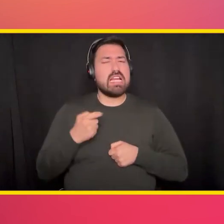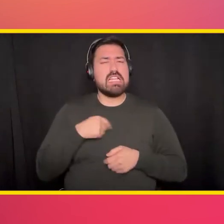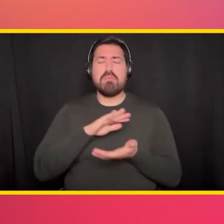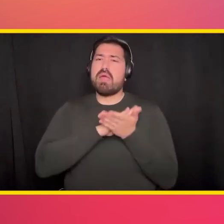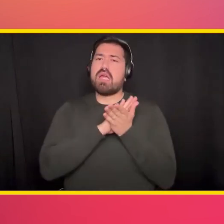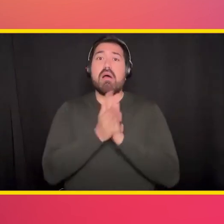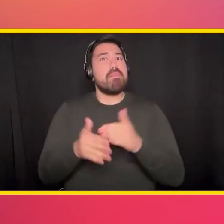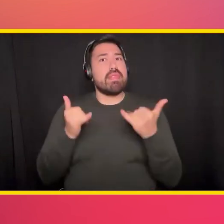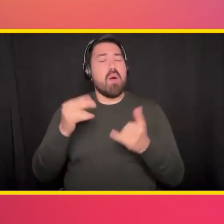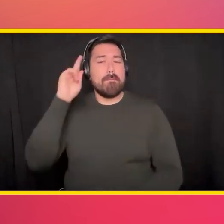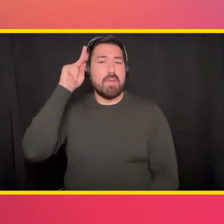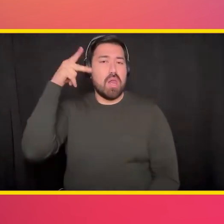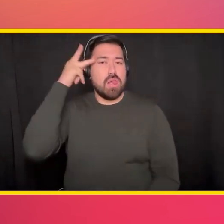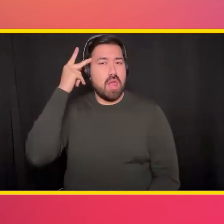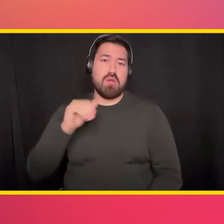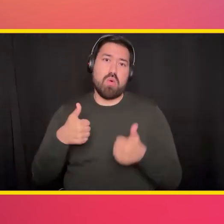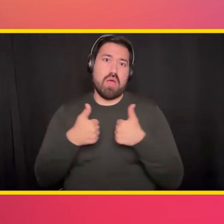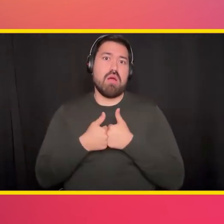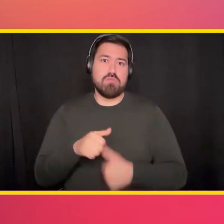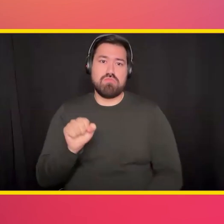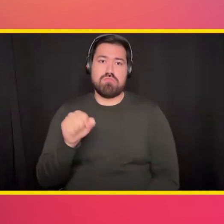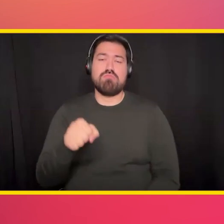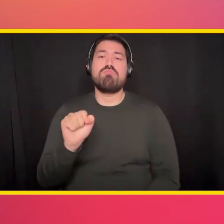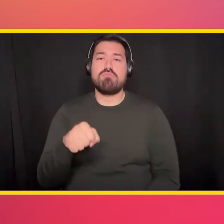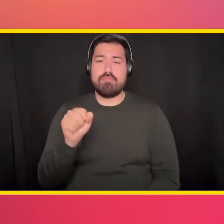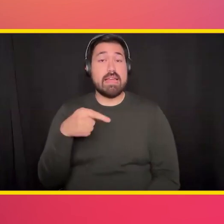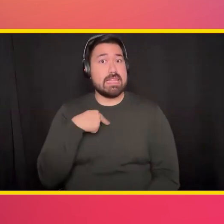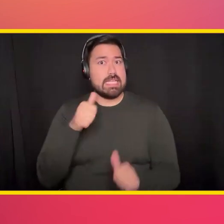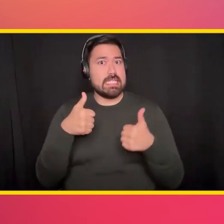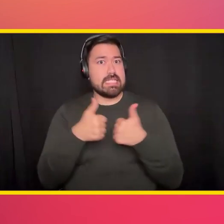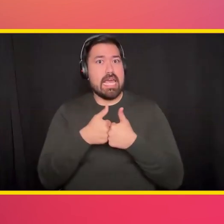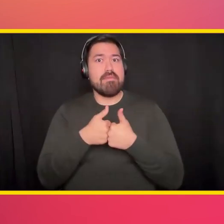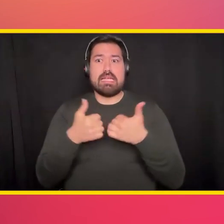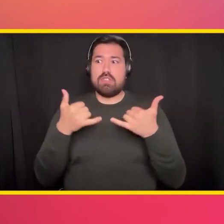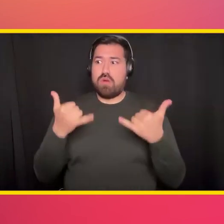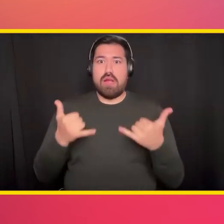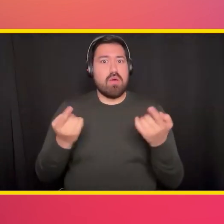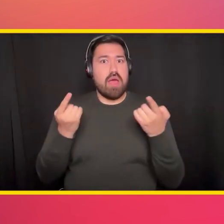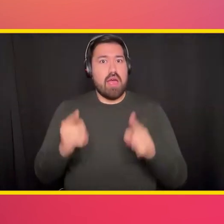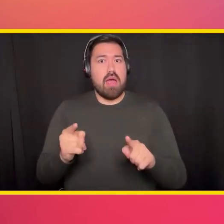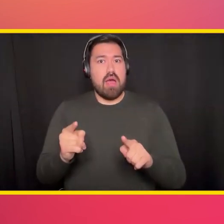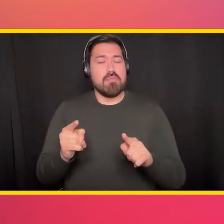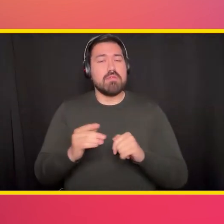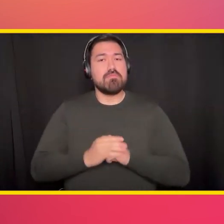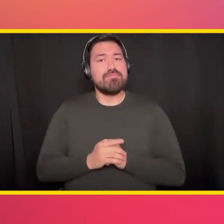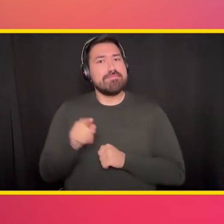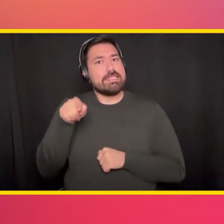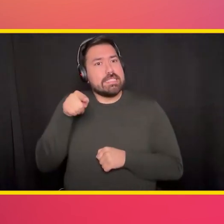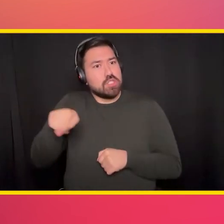a political thing, right? yeah. So this game that's being played, they are